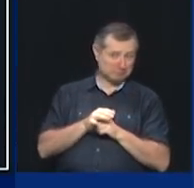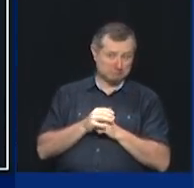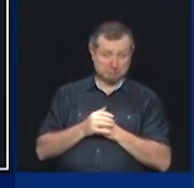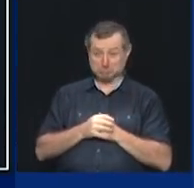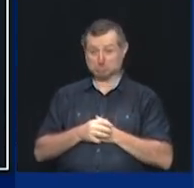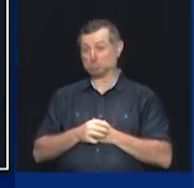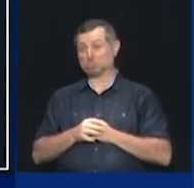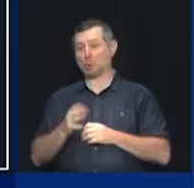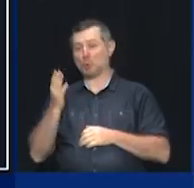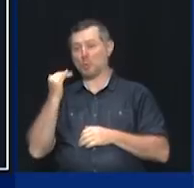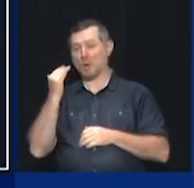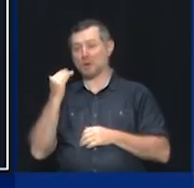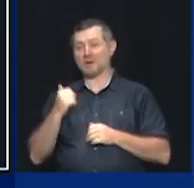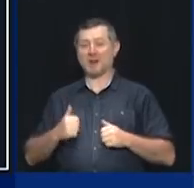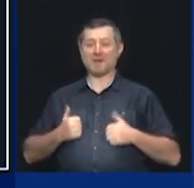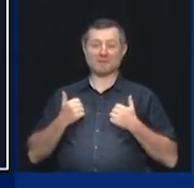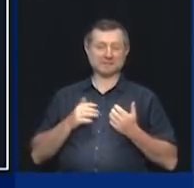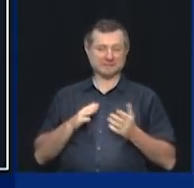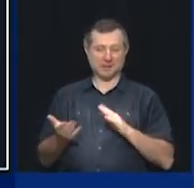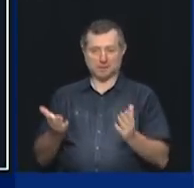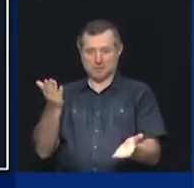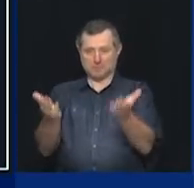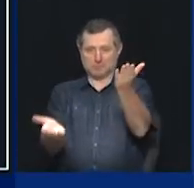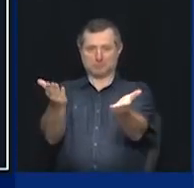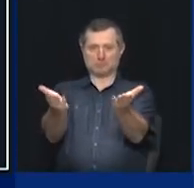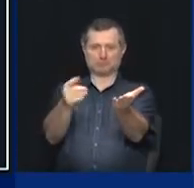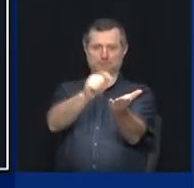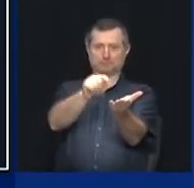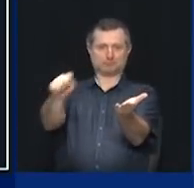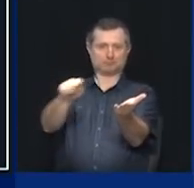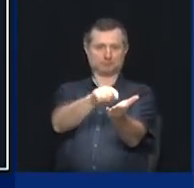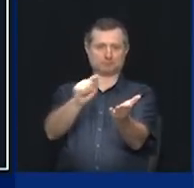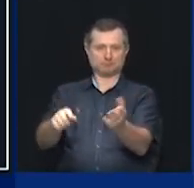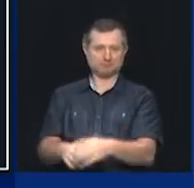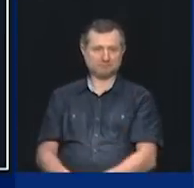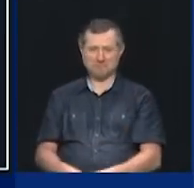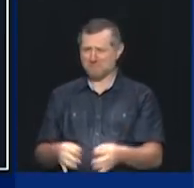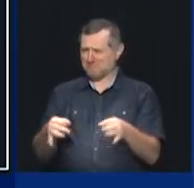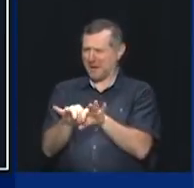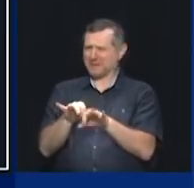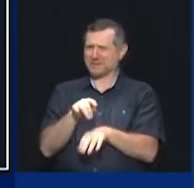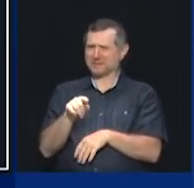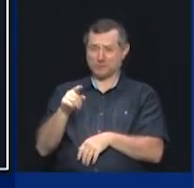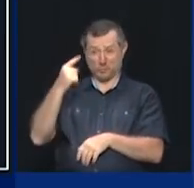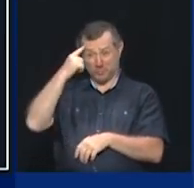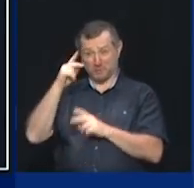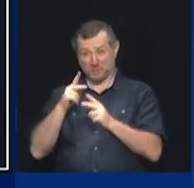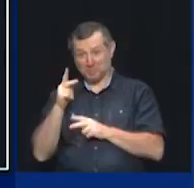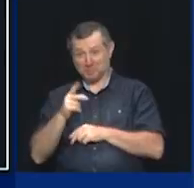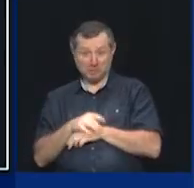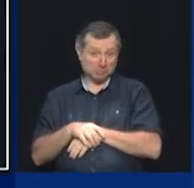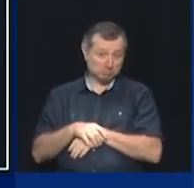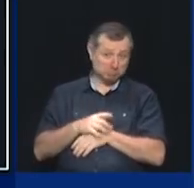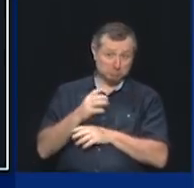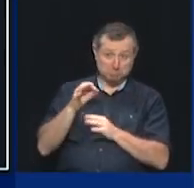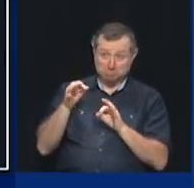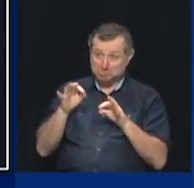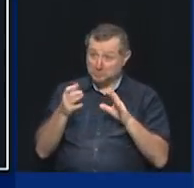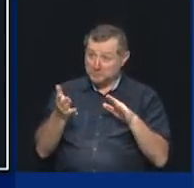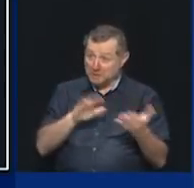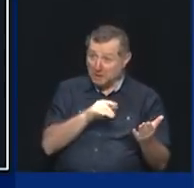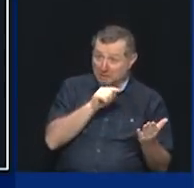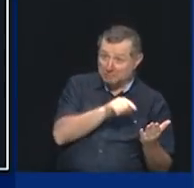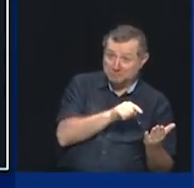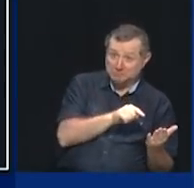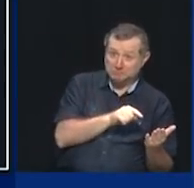death. And when people think they may die, they say, spend whatever